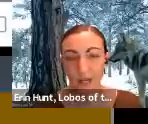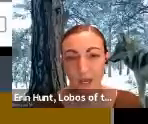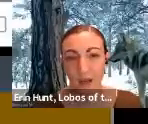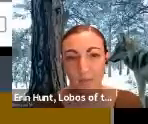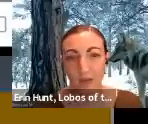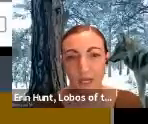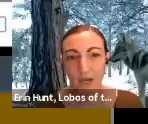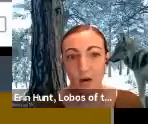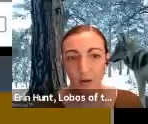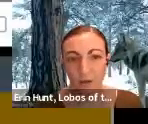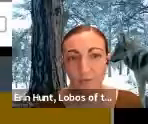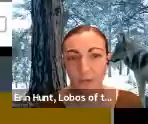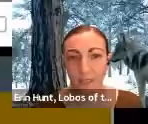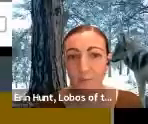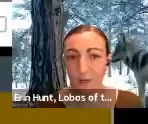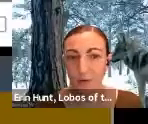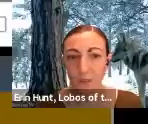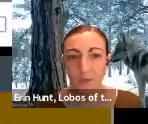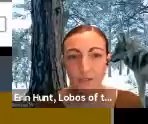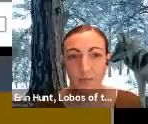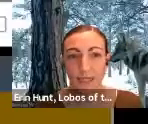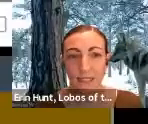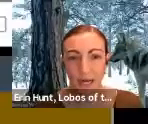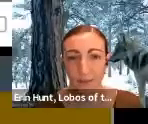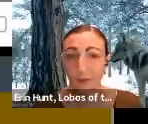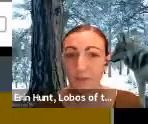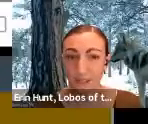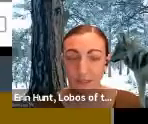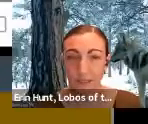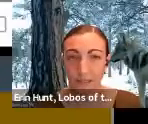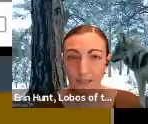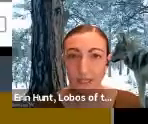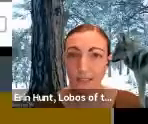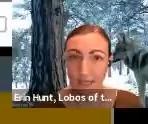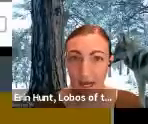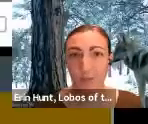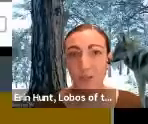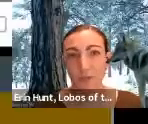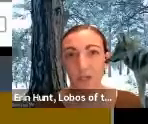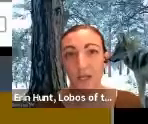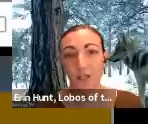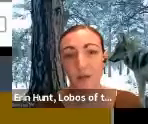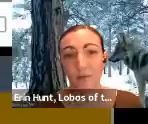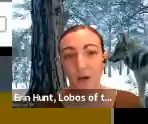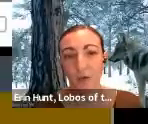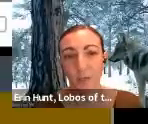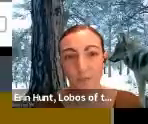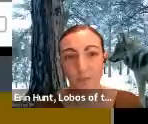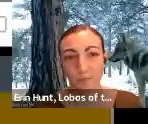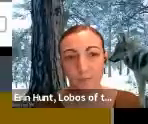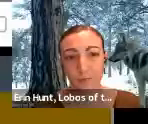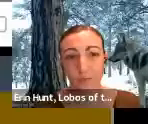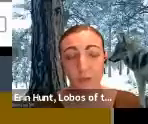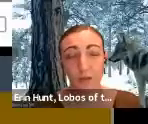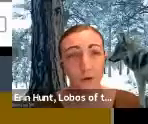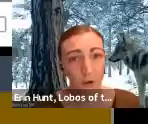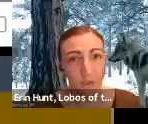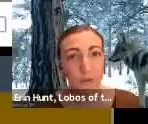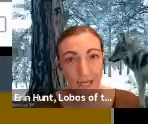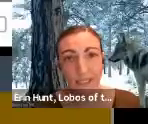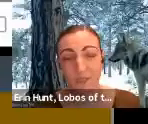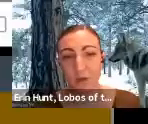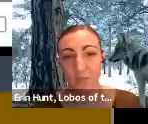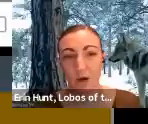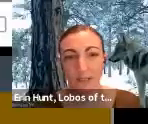at risk, making it harder for these rare wolves to maintain their resilience and adapt to a changing environment. There